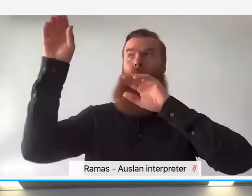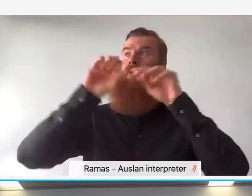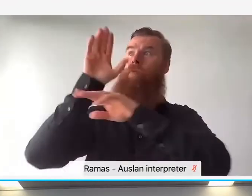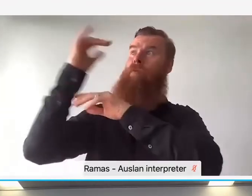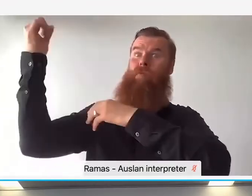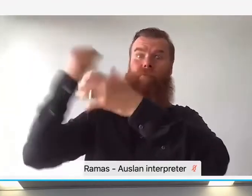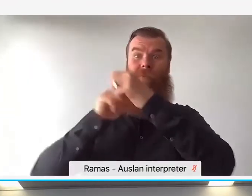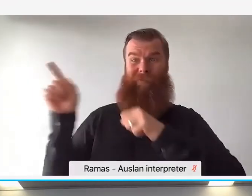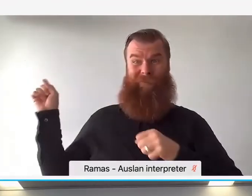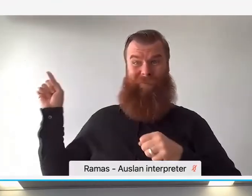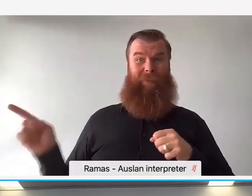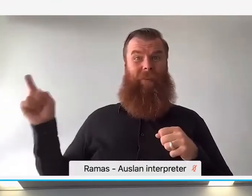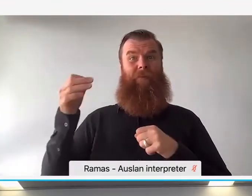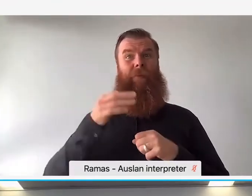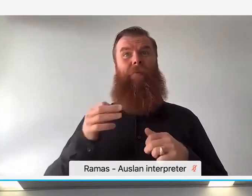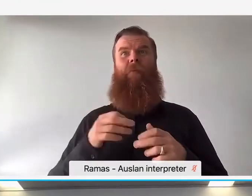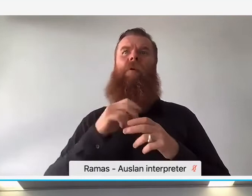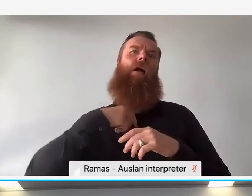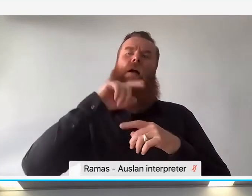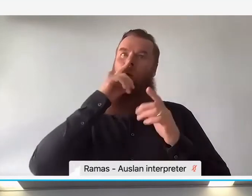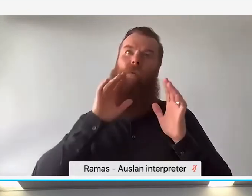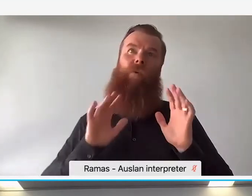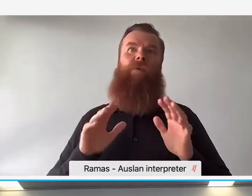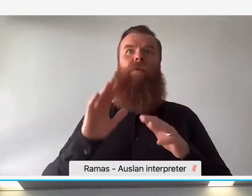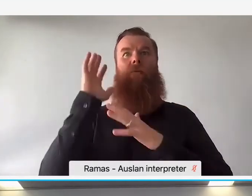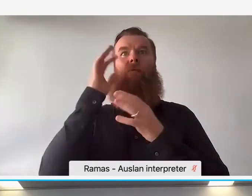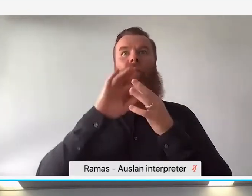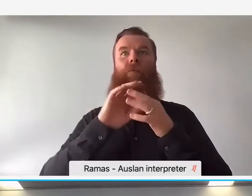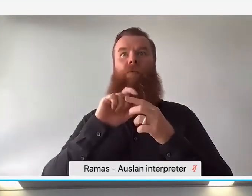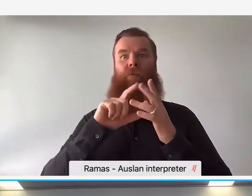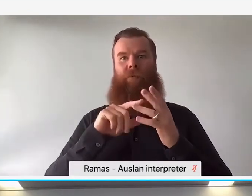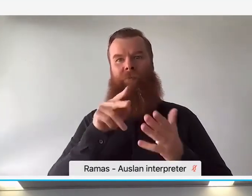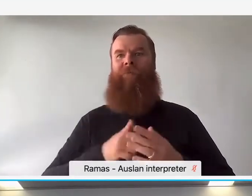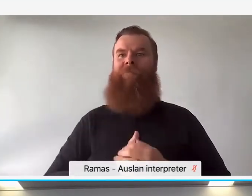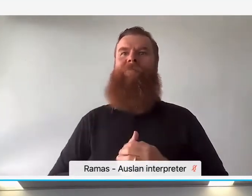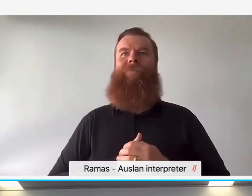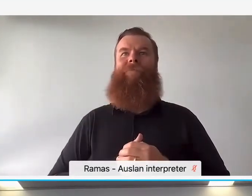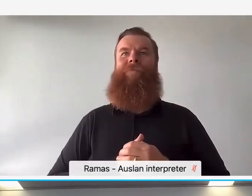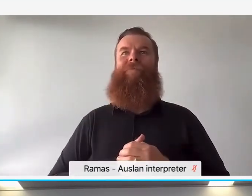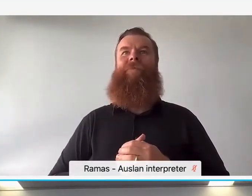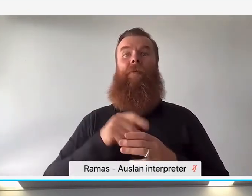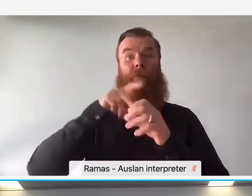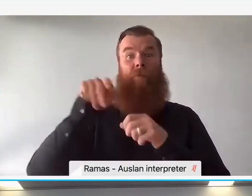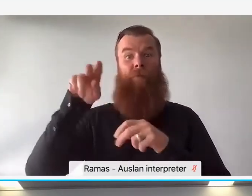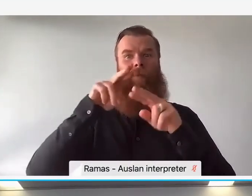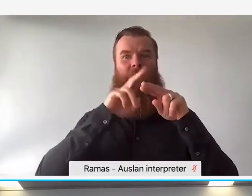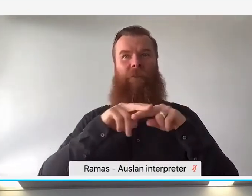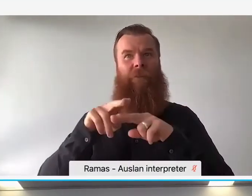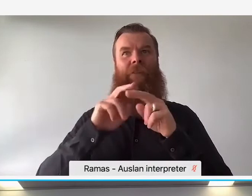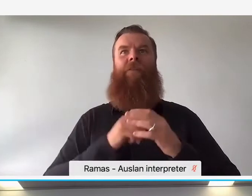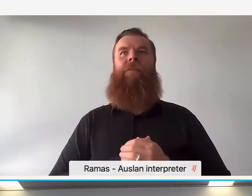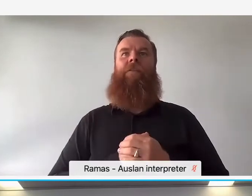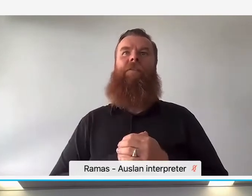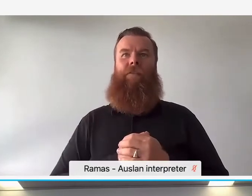see the Auslan interpreter do this. The participating countries are Fiji, Kiribati,